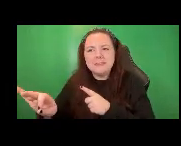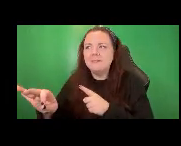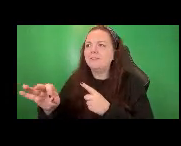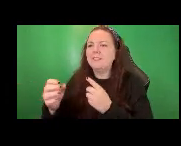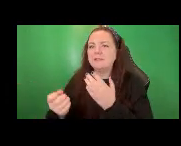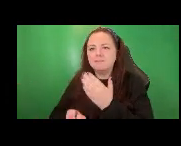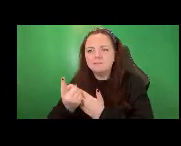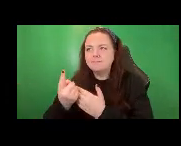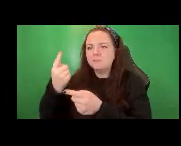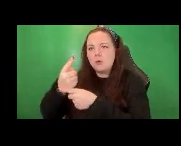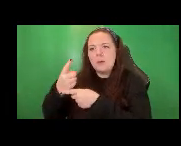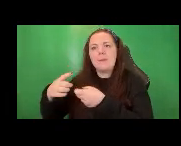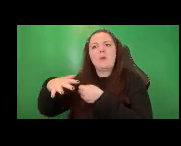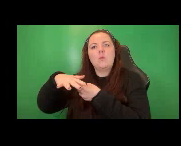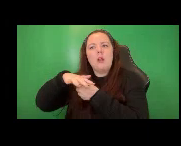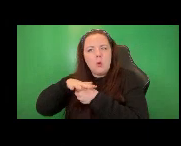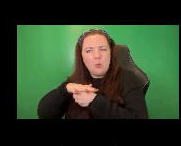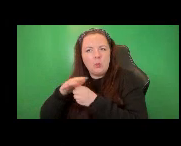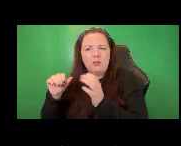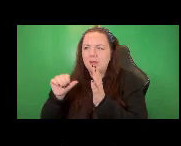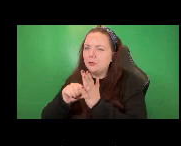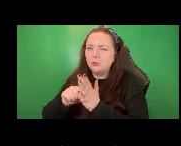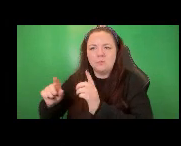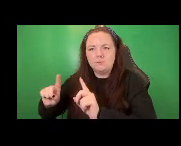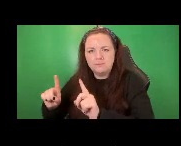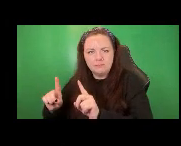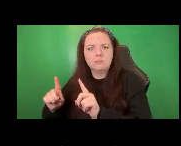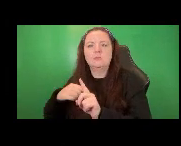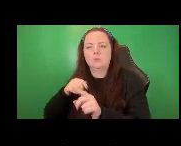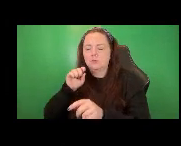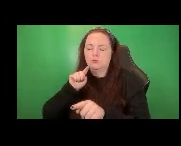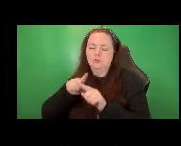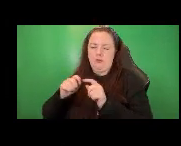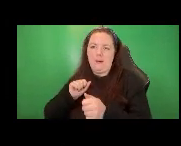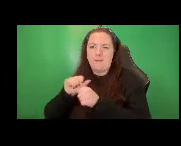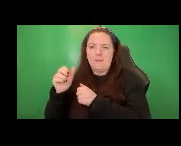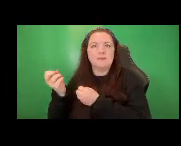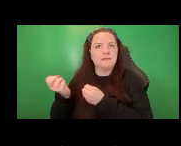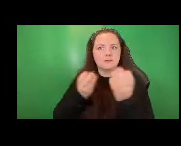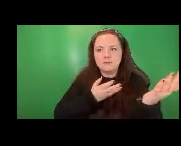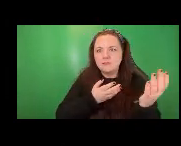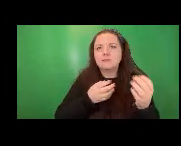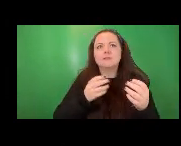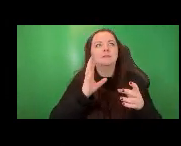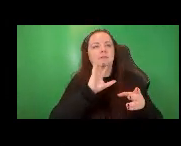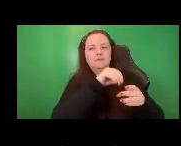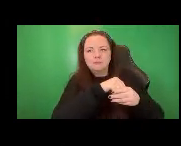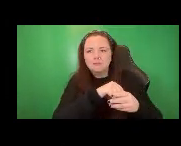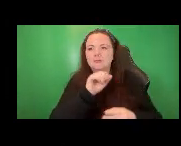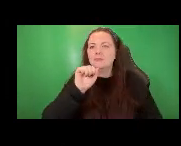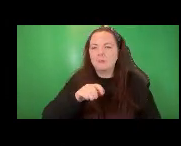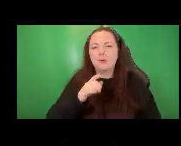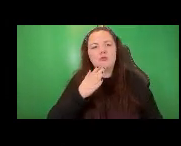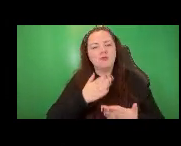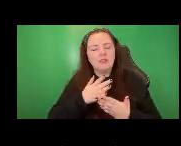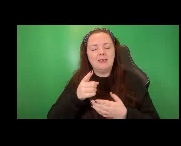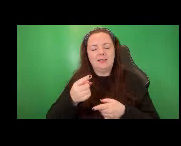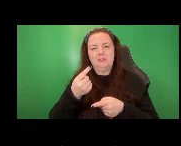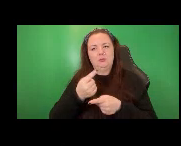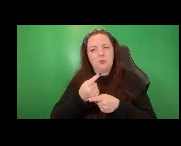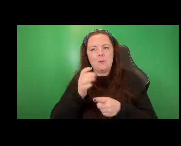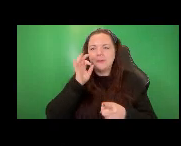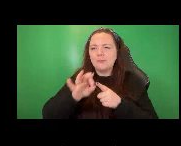well. But actually, it's about the broader NHS itself. In terms of